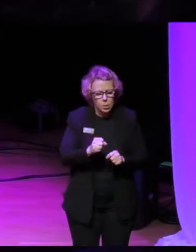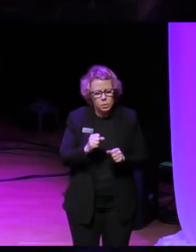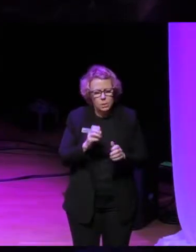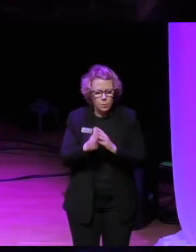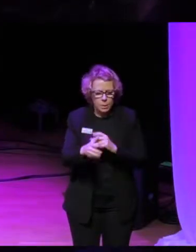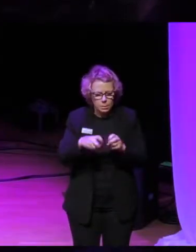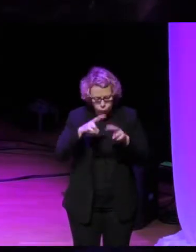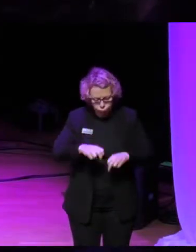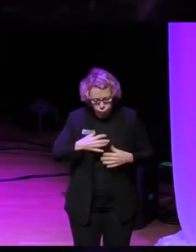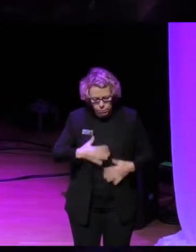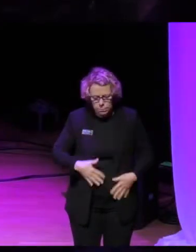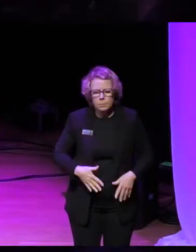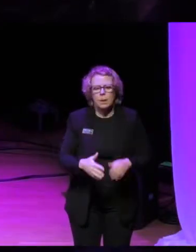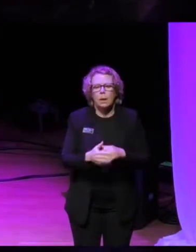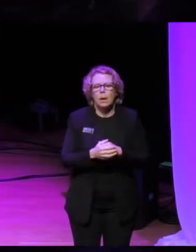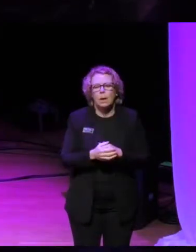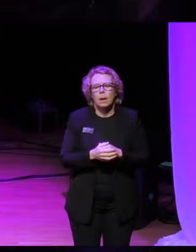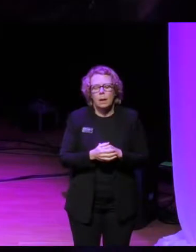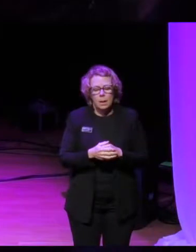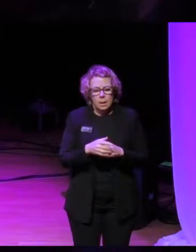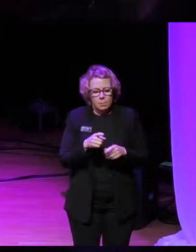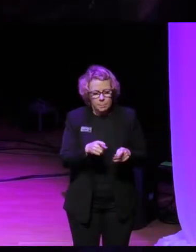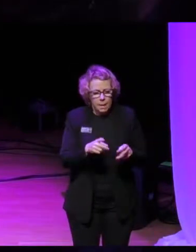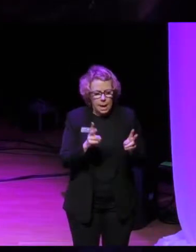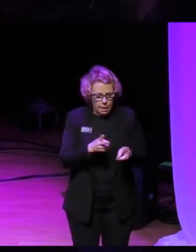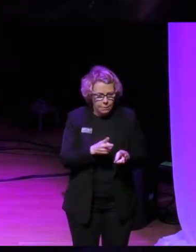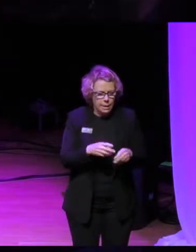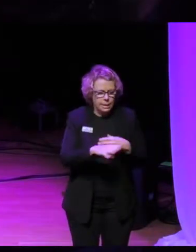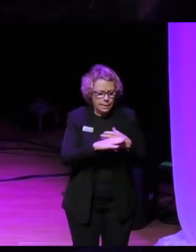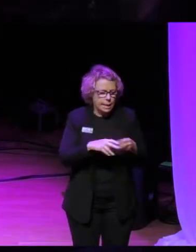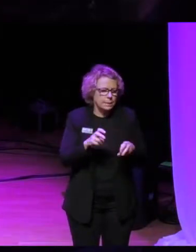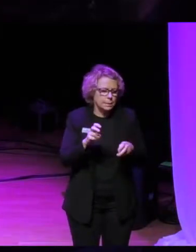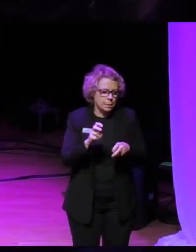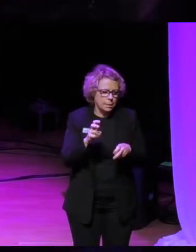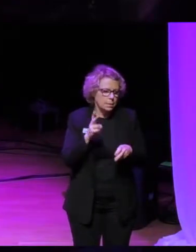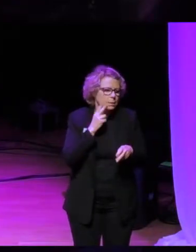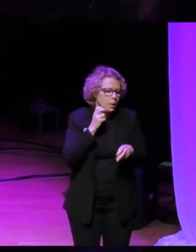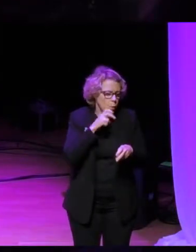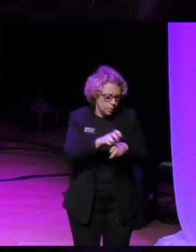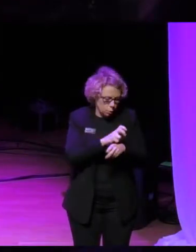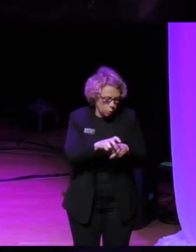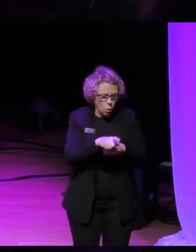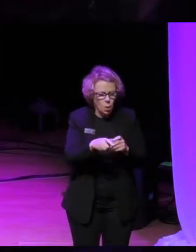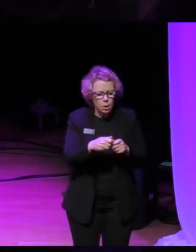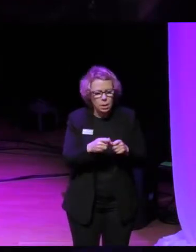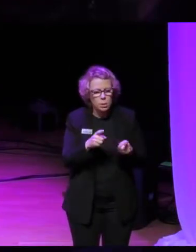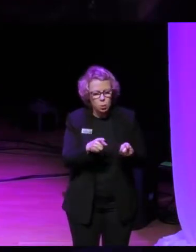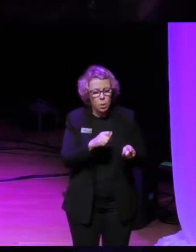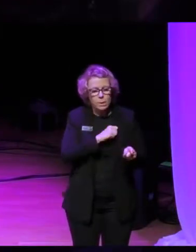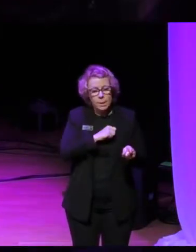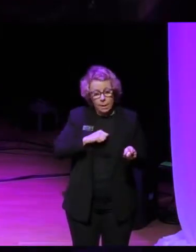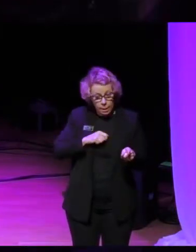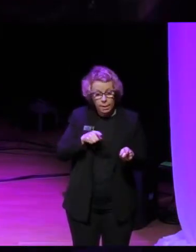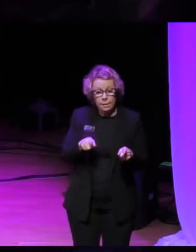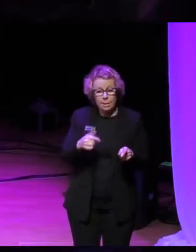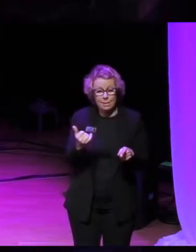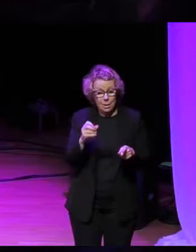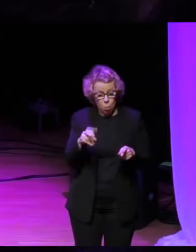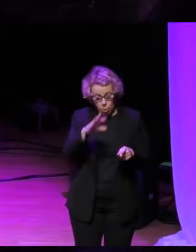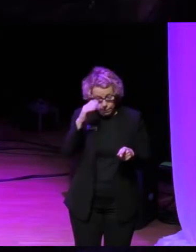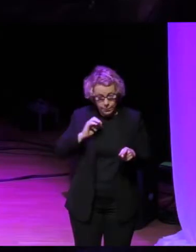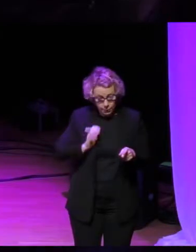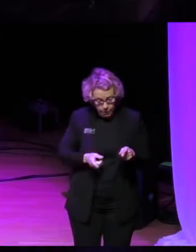nonetheless, at the checkpoint, when the government officials found out that Rosa Maria, the 10-year-old,